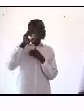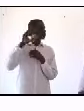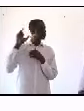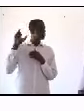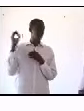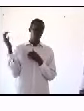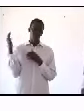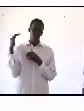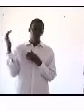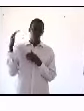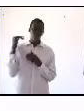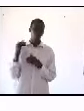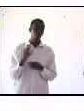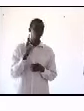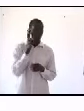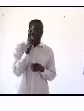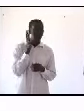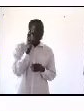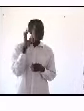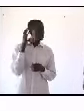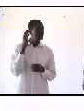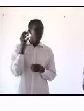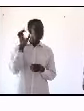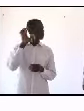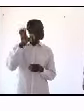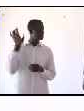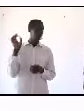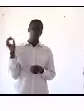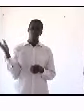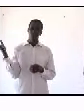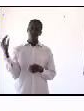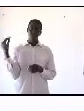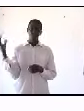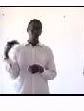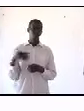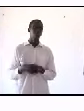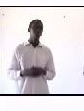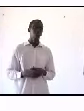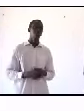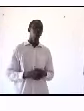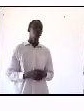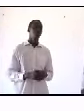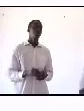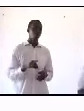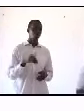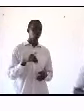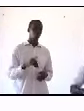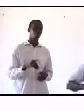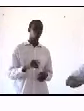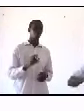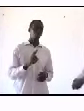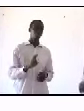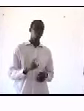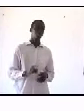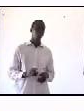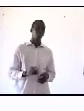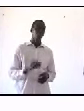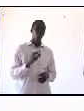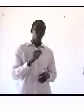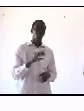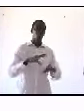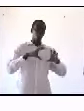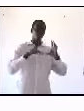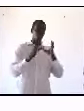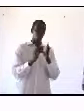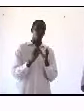ear. The ear, that is one that is responsible for hearing. So now you say the pons or